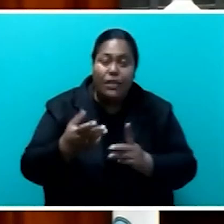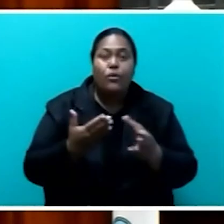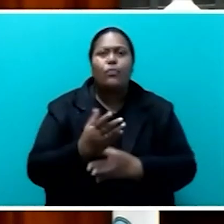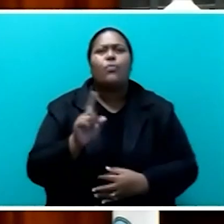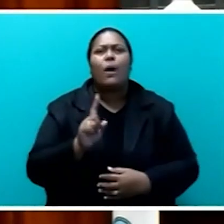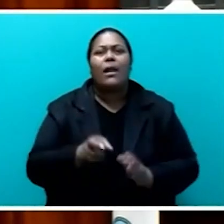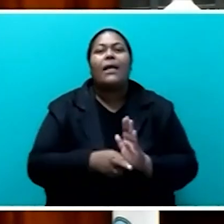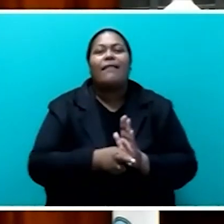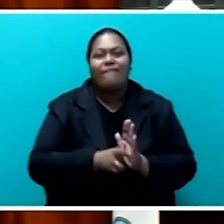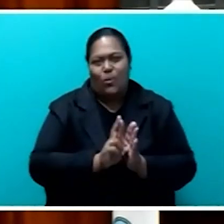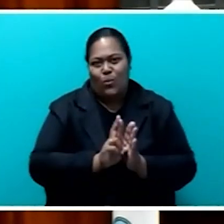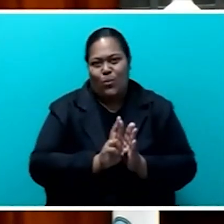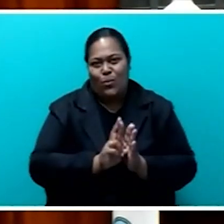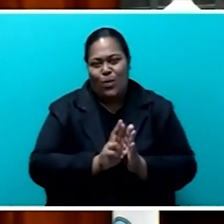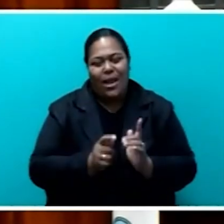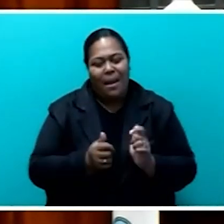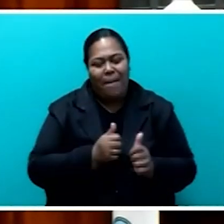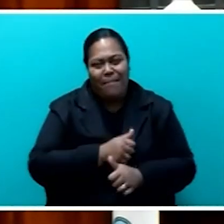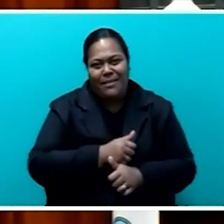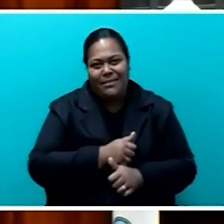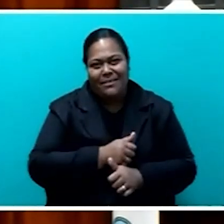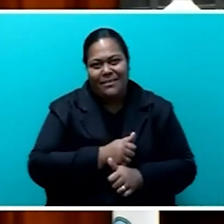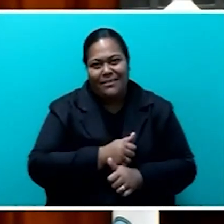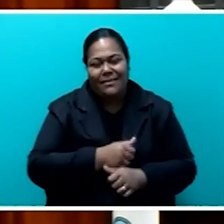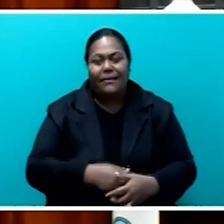a review and amendment if necessary.